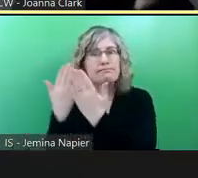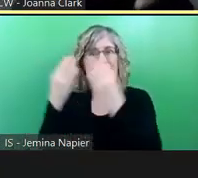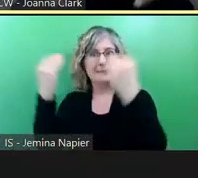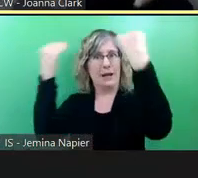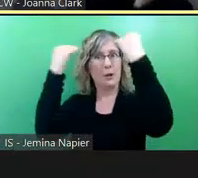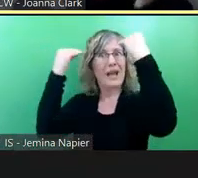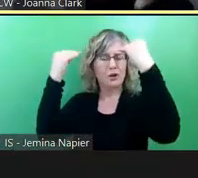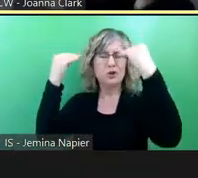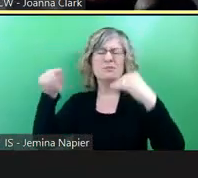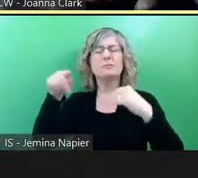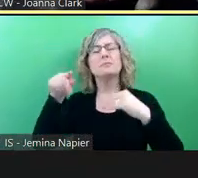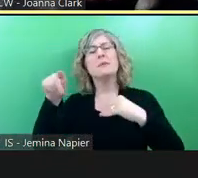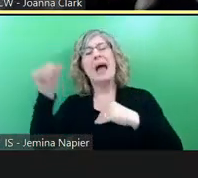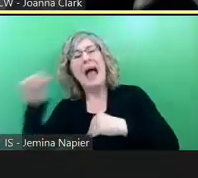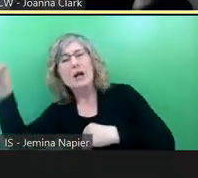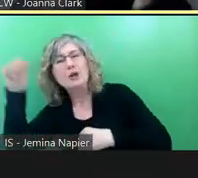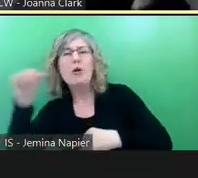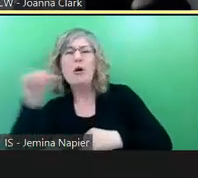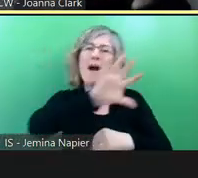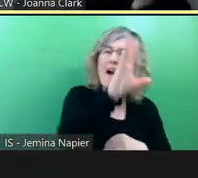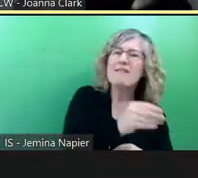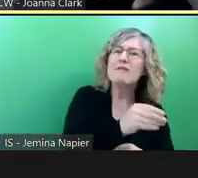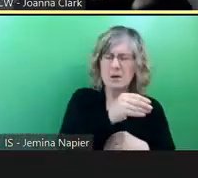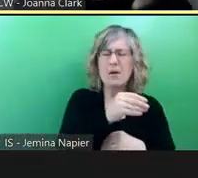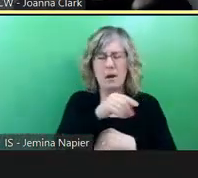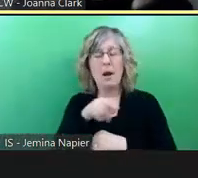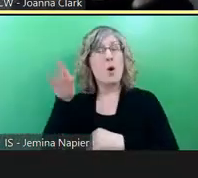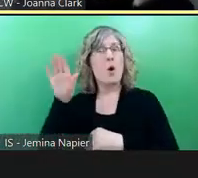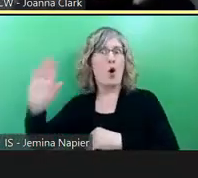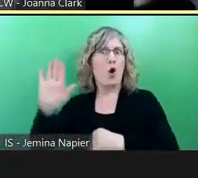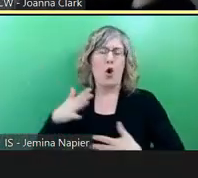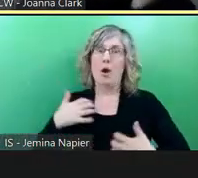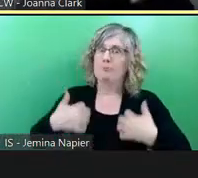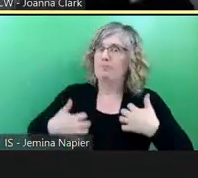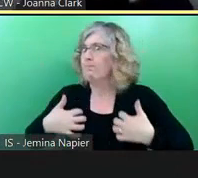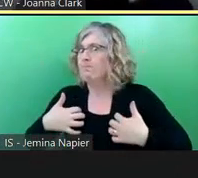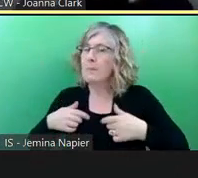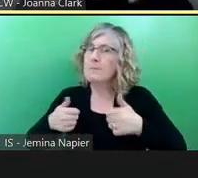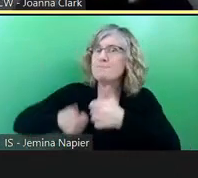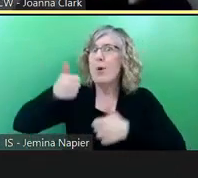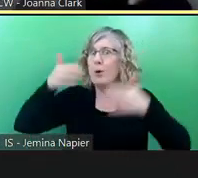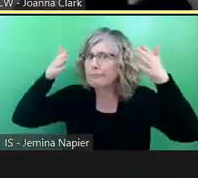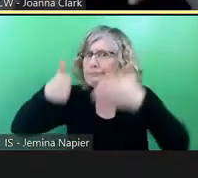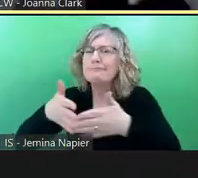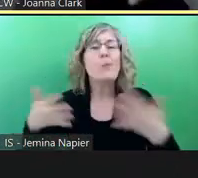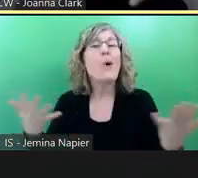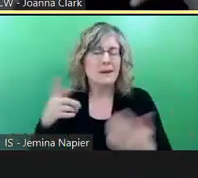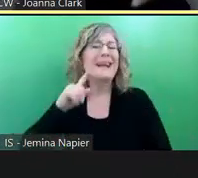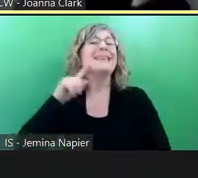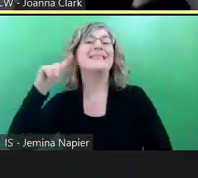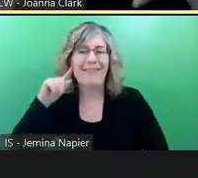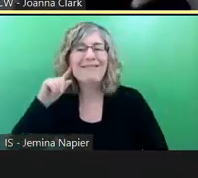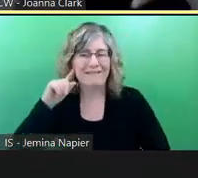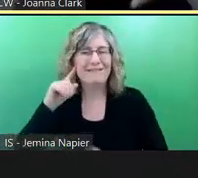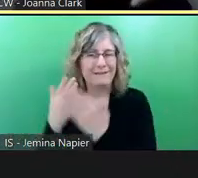her particular interest is in deaf education. She's just finishing her PhD, looking